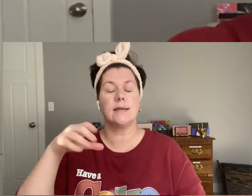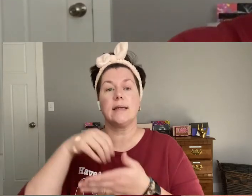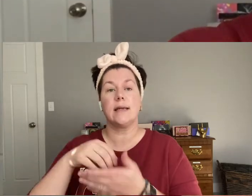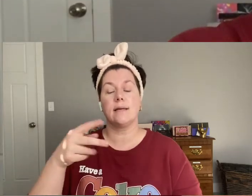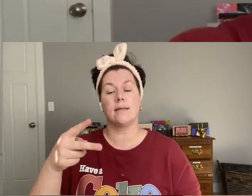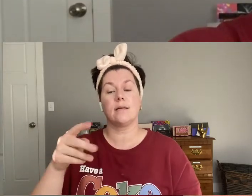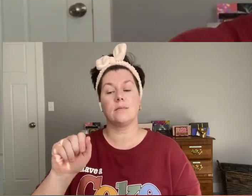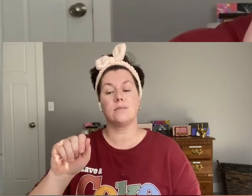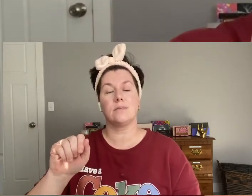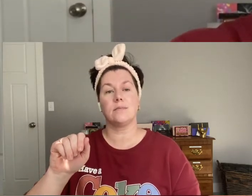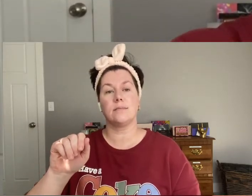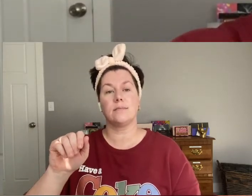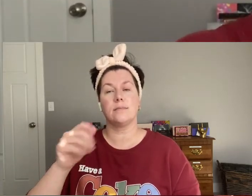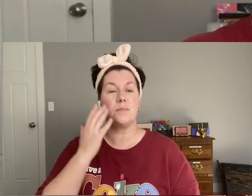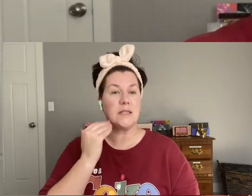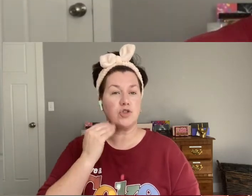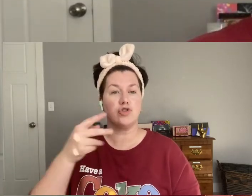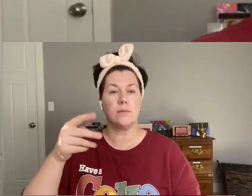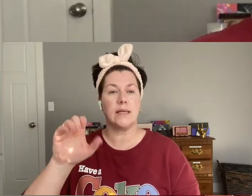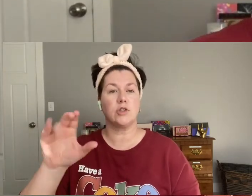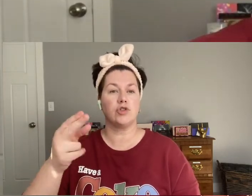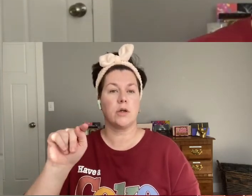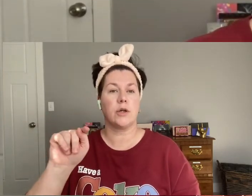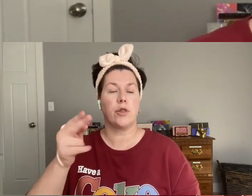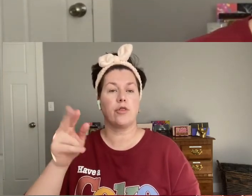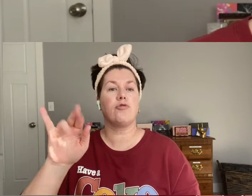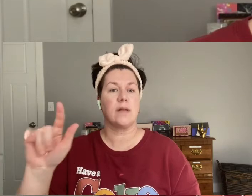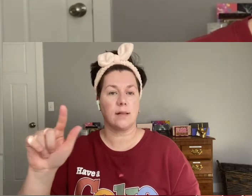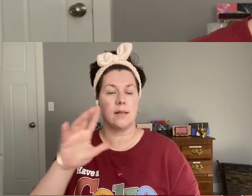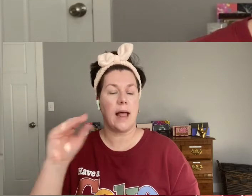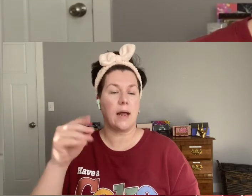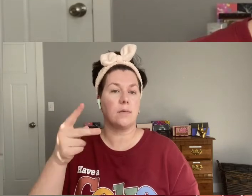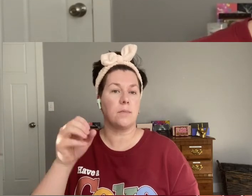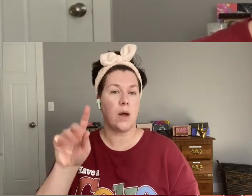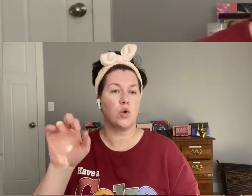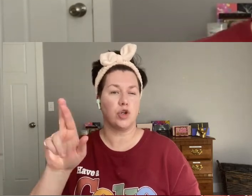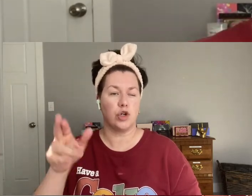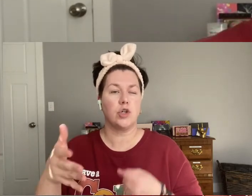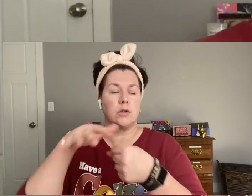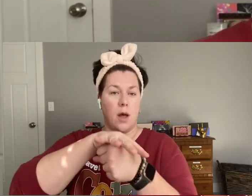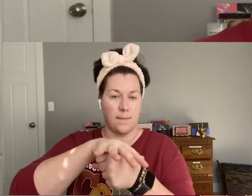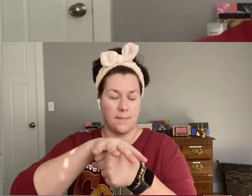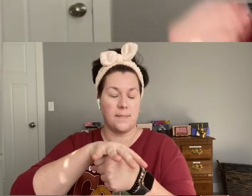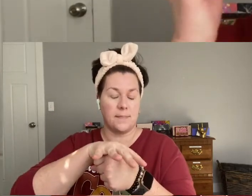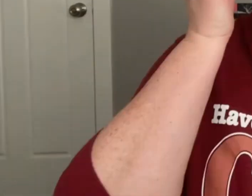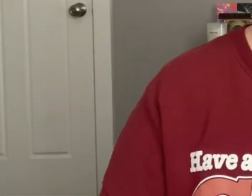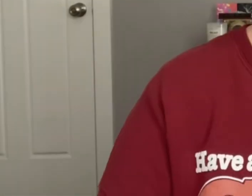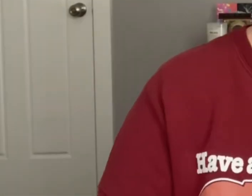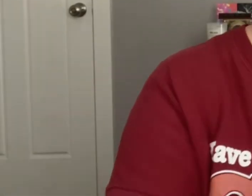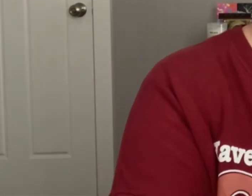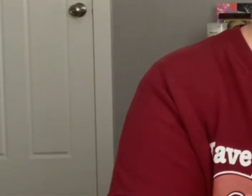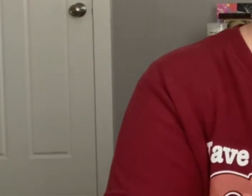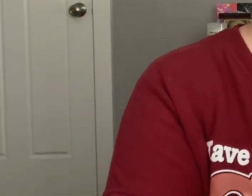going in with the Milani Supercharged Cheek and Lip Multi-Stick in the color Peach Thrill.